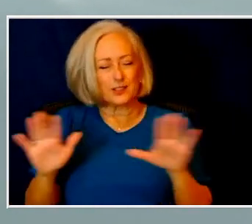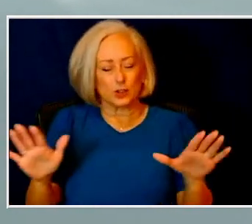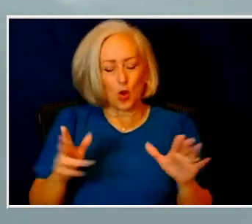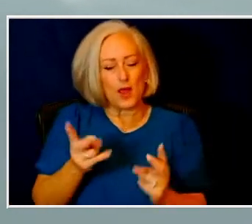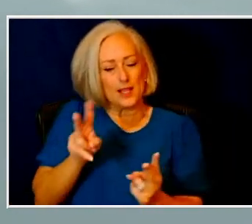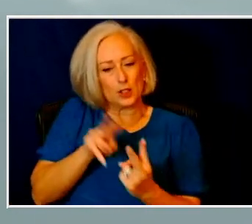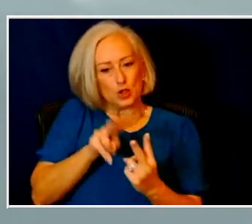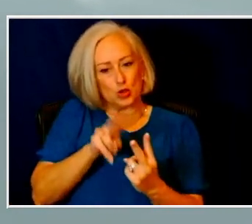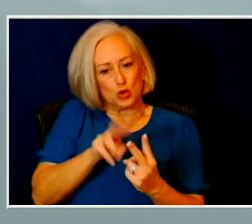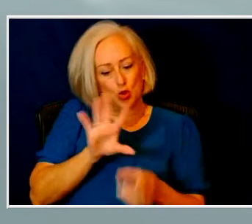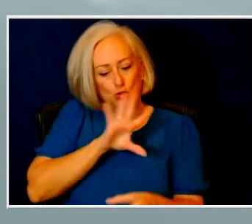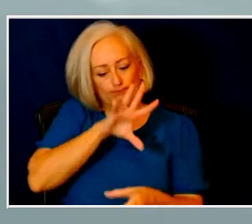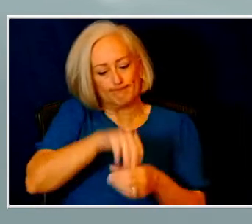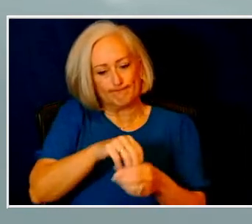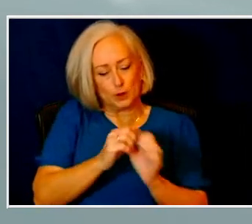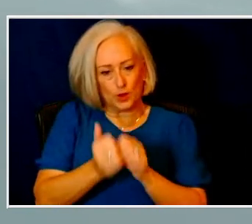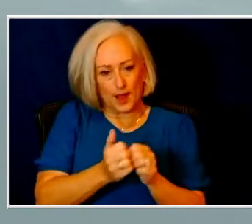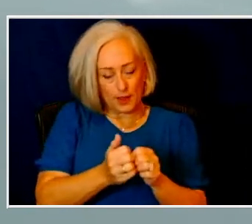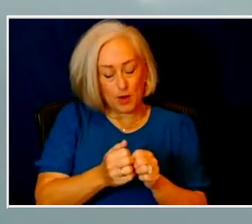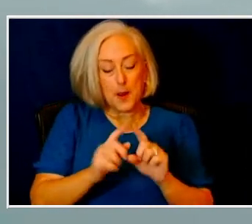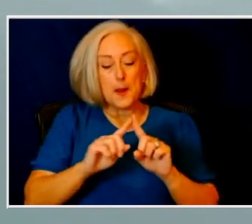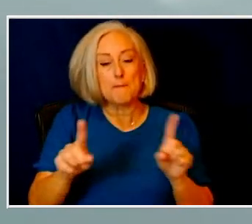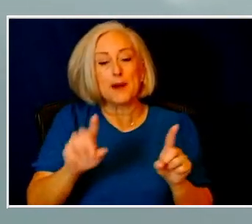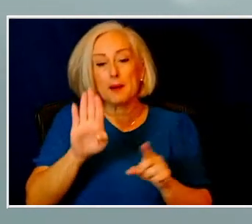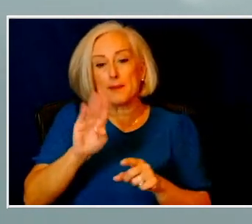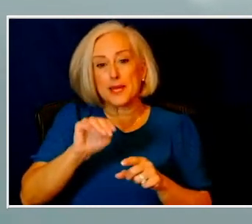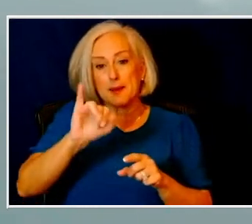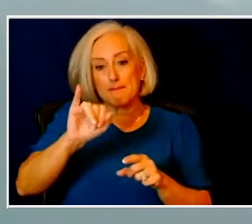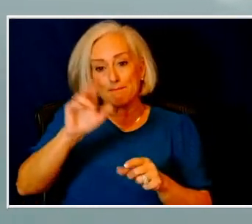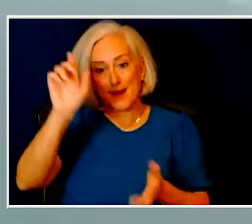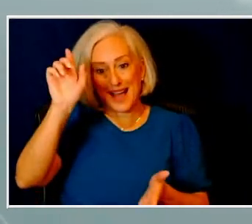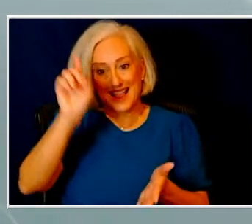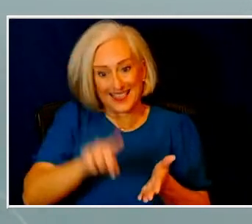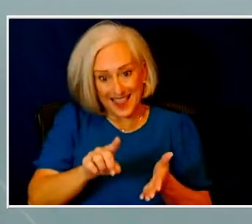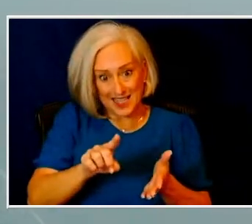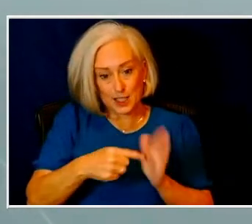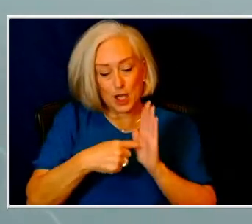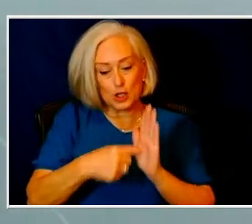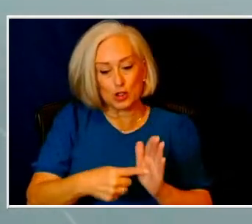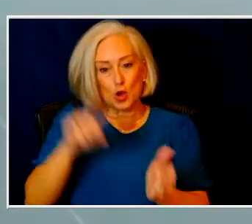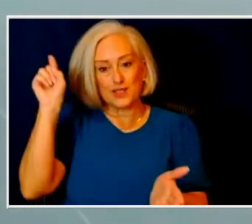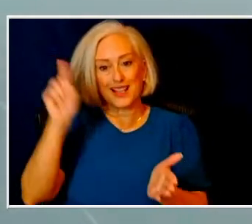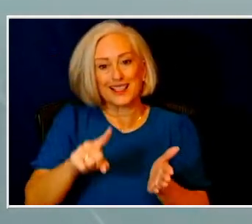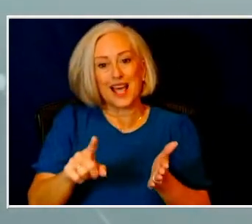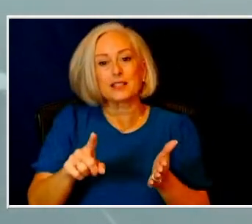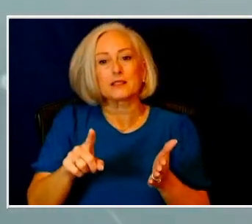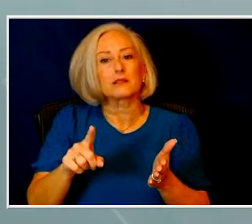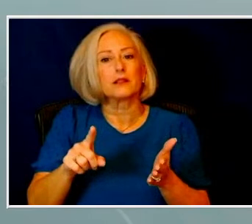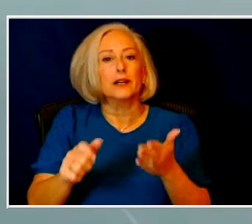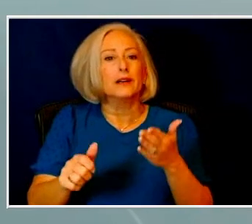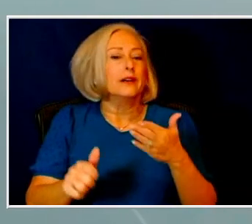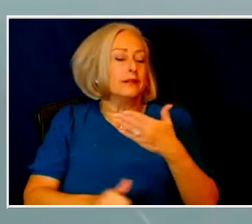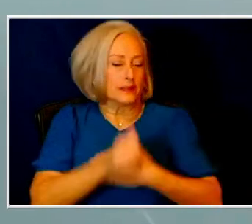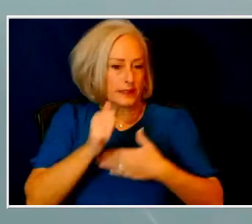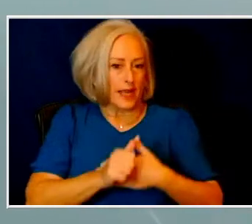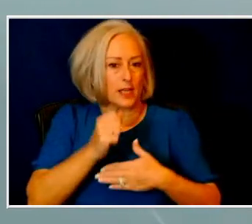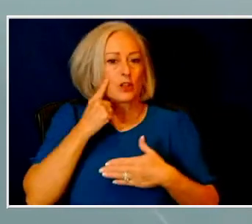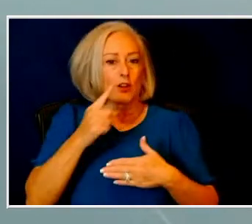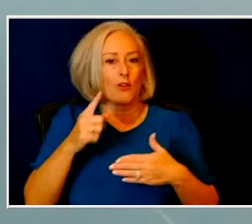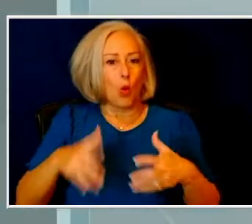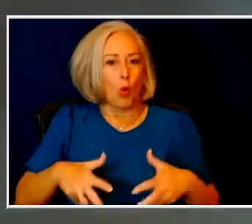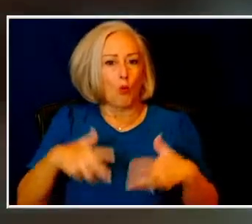But it's an indicator that you're at less risk for some of the diseases of obesity that have been described